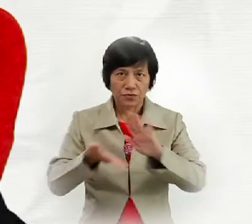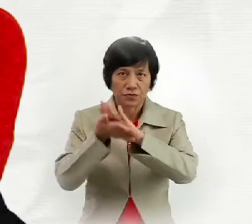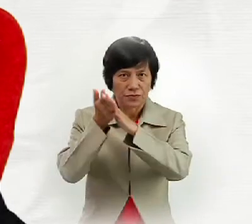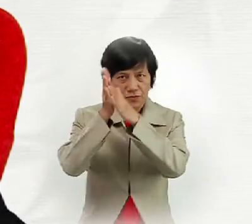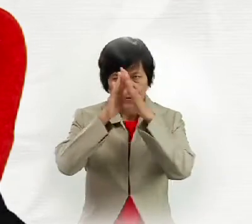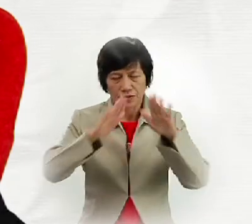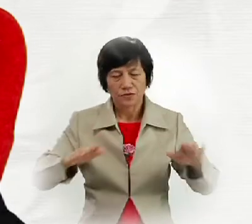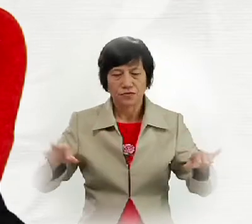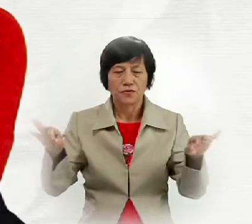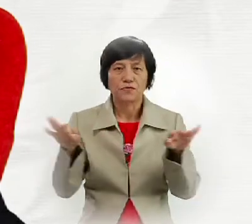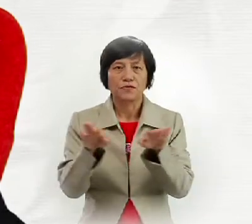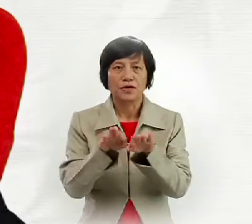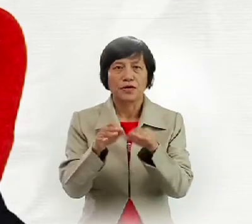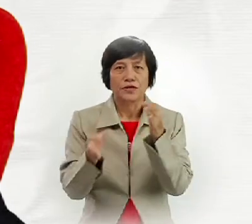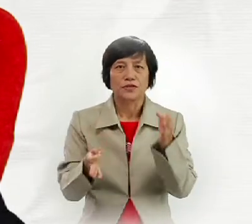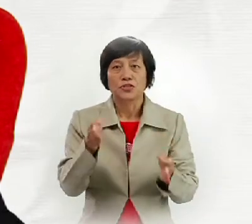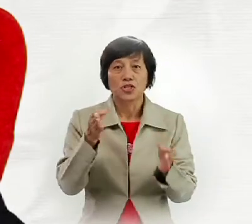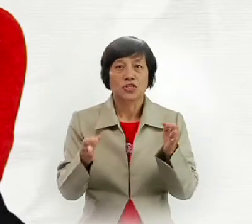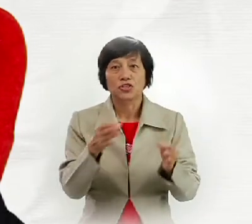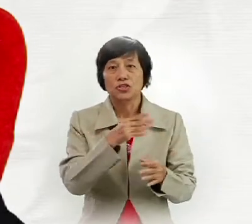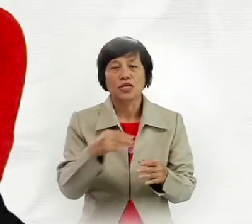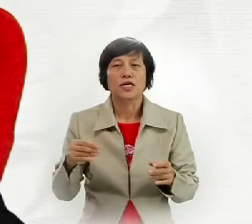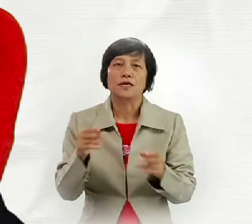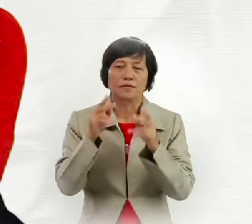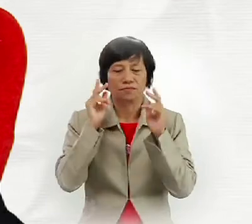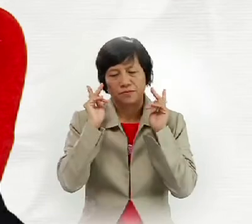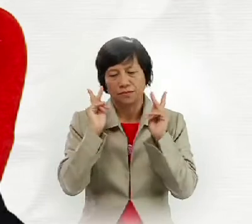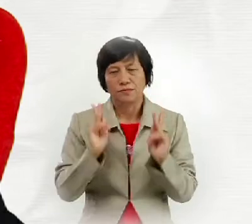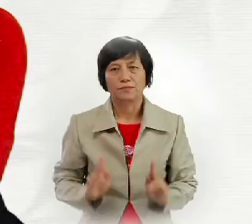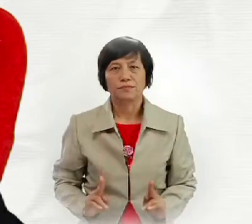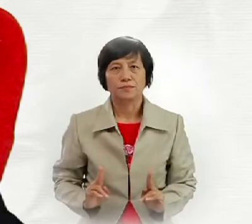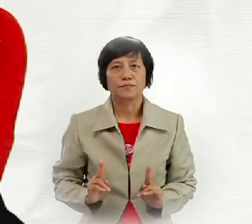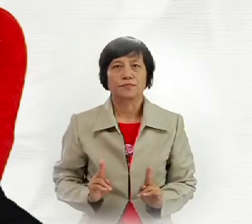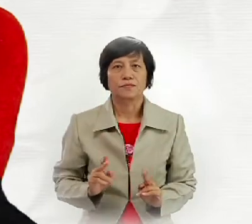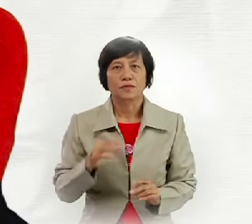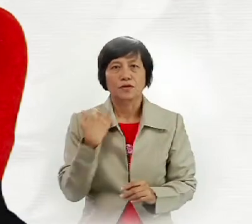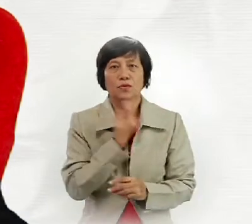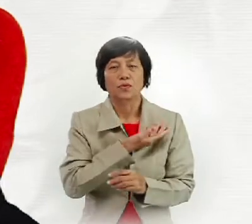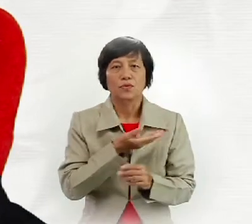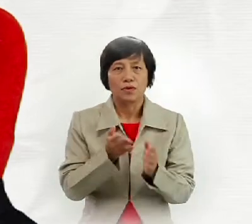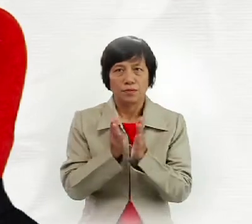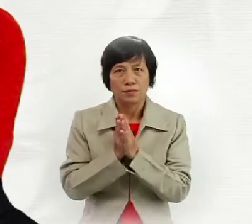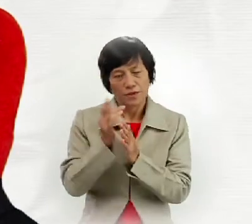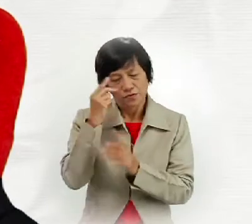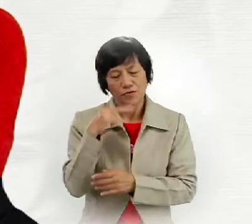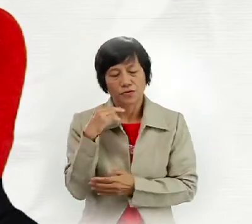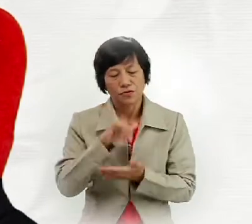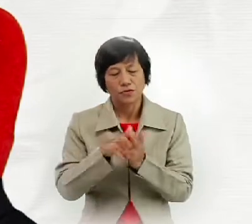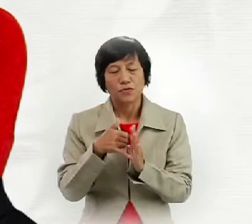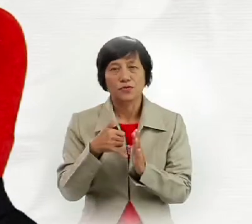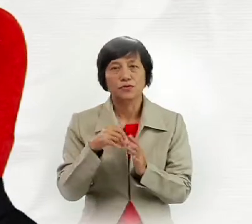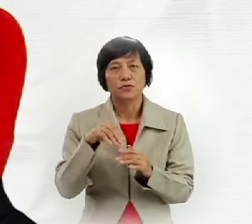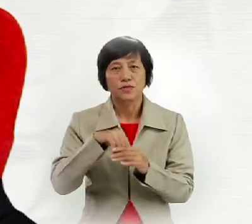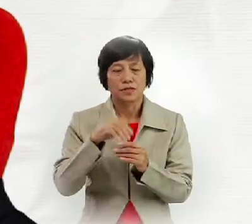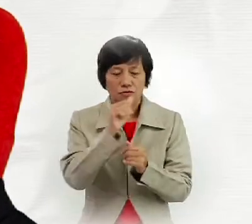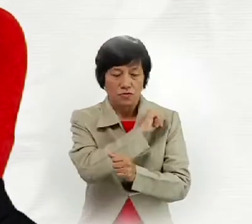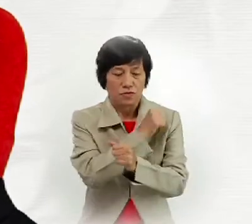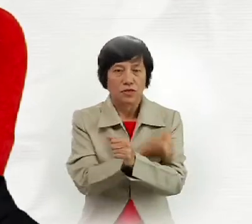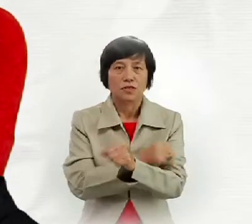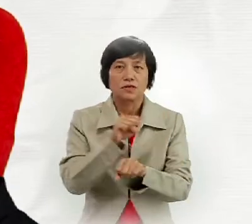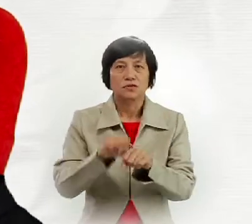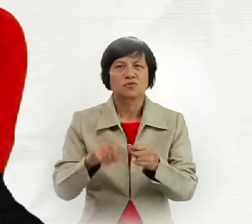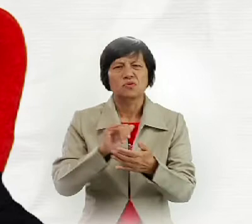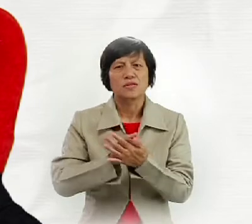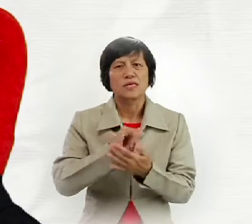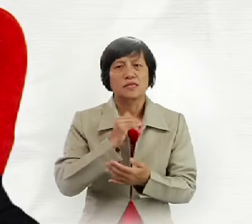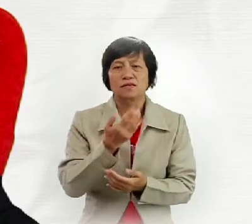that is fair, just, humane. We pray for those in authority so that they will